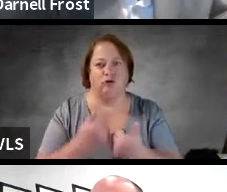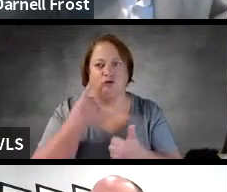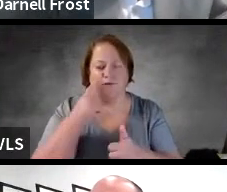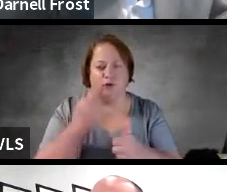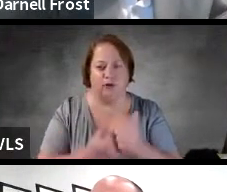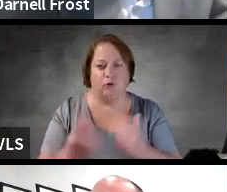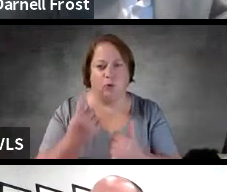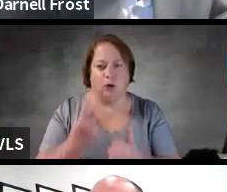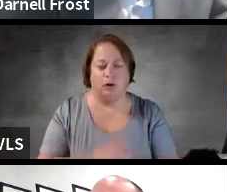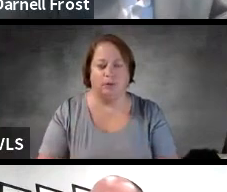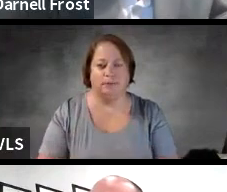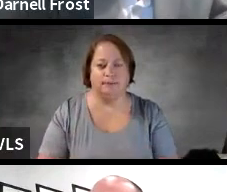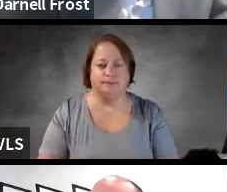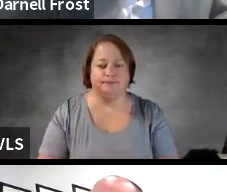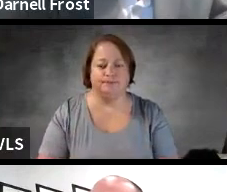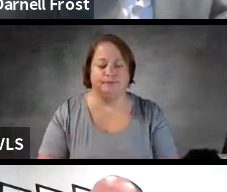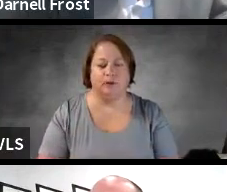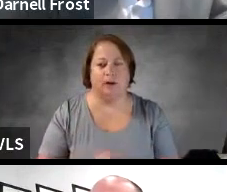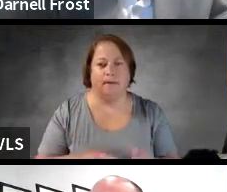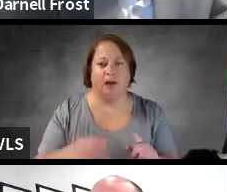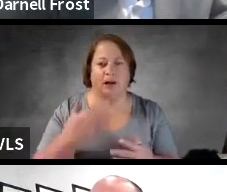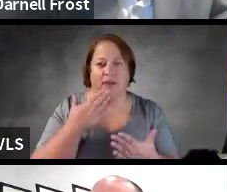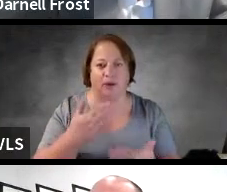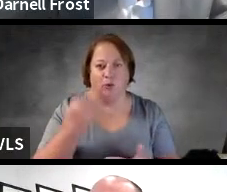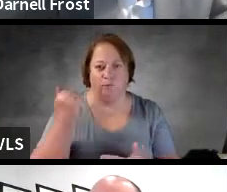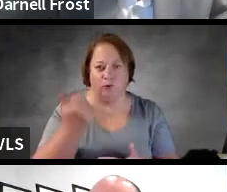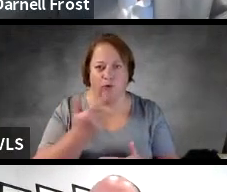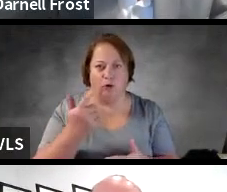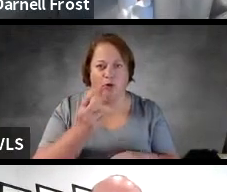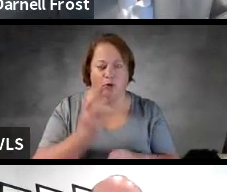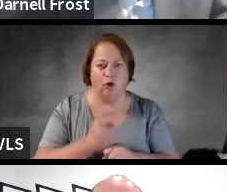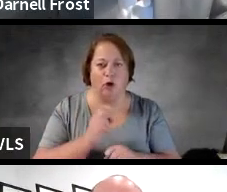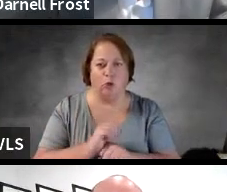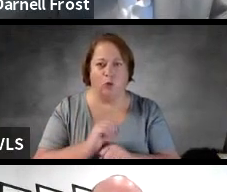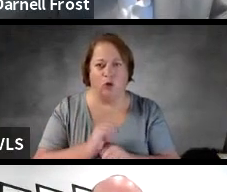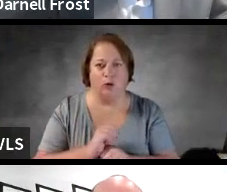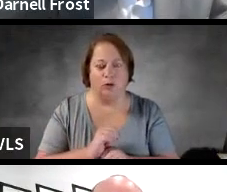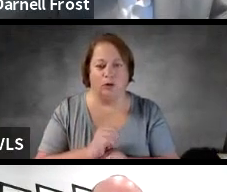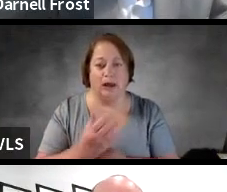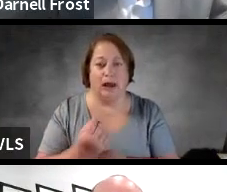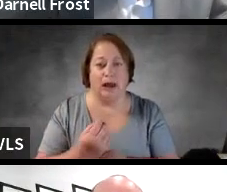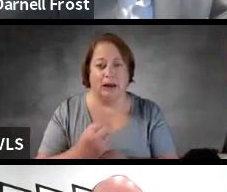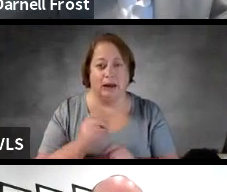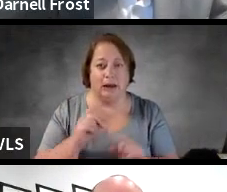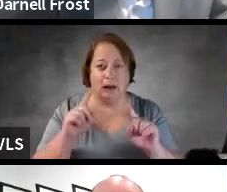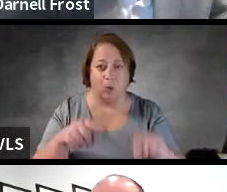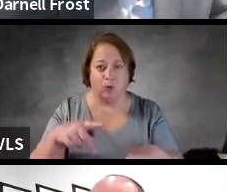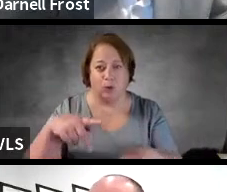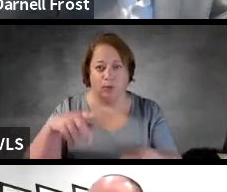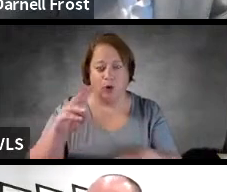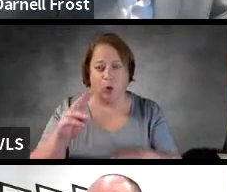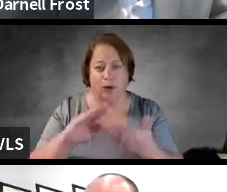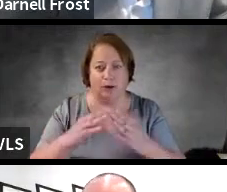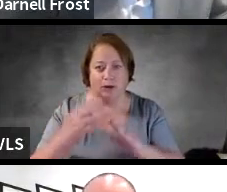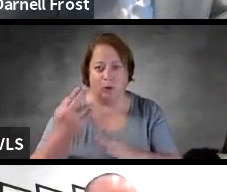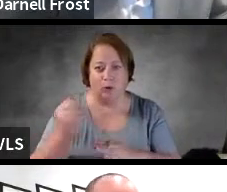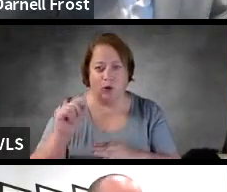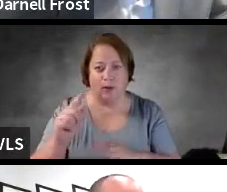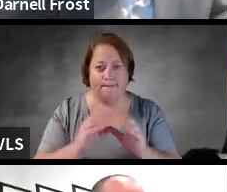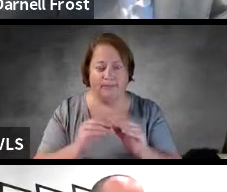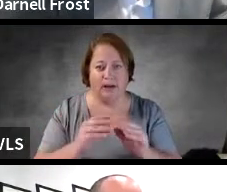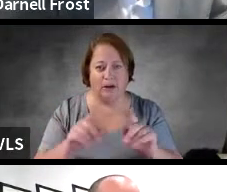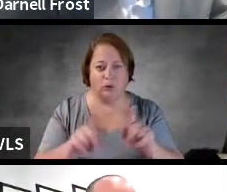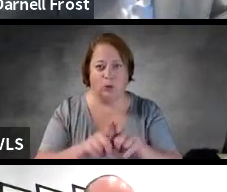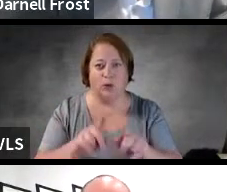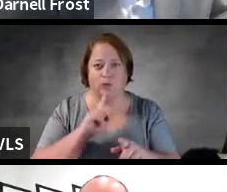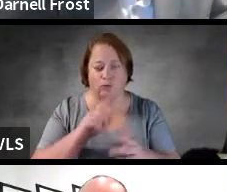everyone, but thank you for all the hard work that you put in. And I sat in on the Parkway Town Hall meeting as well and was